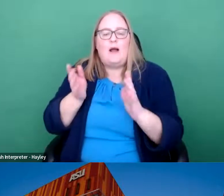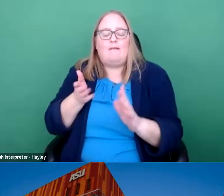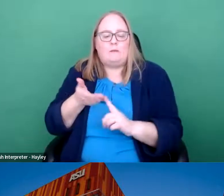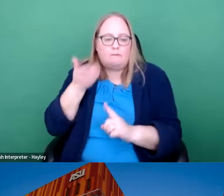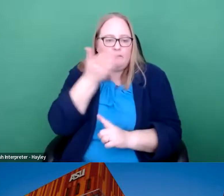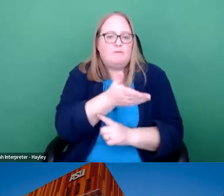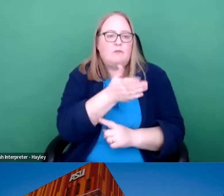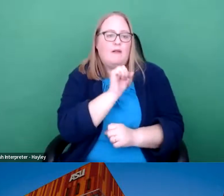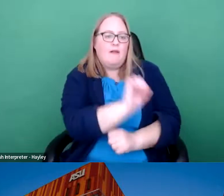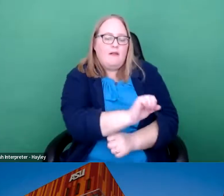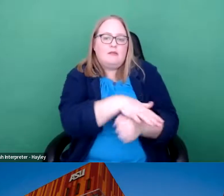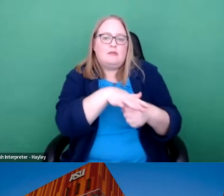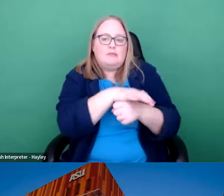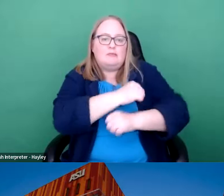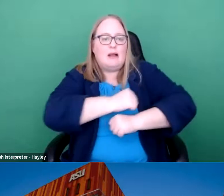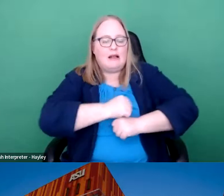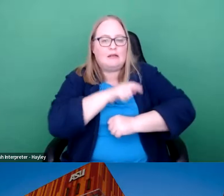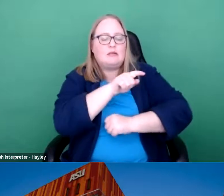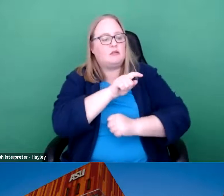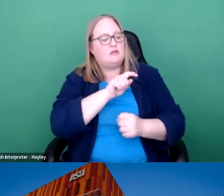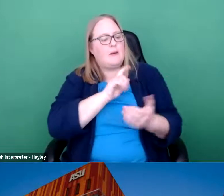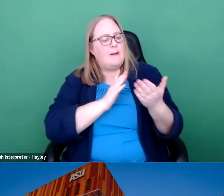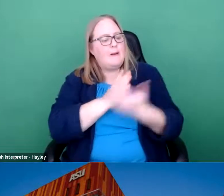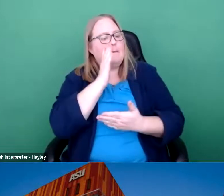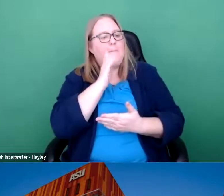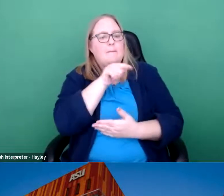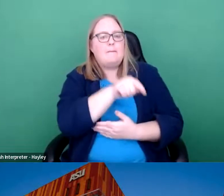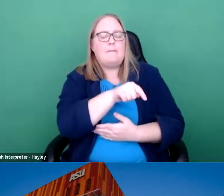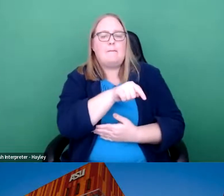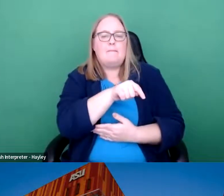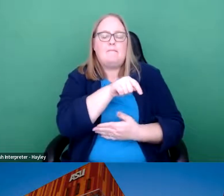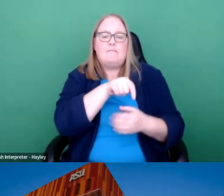of it. And the only way to do that is to really look at these